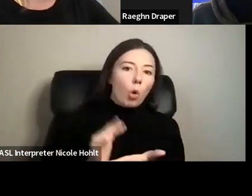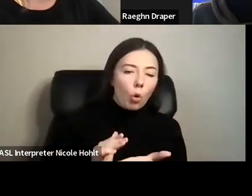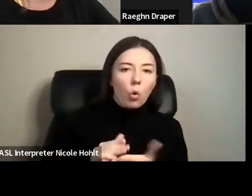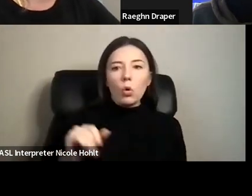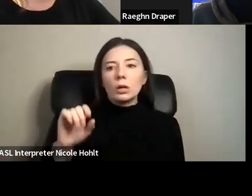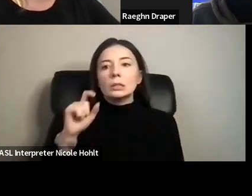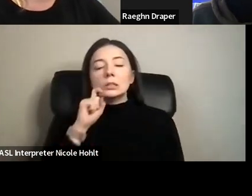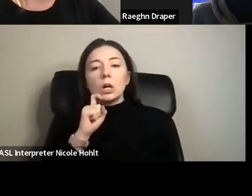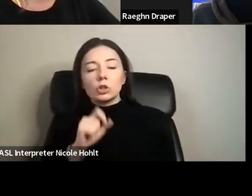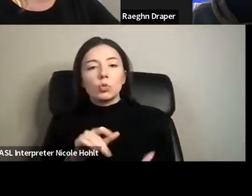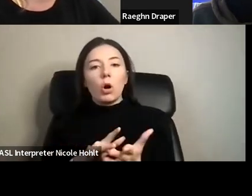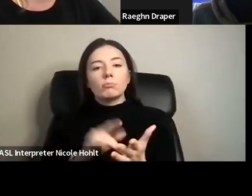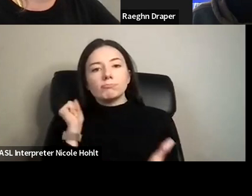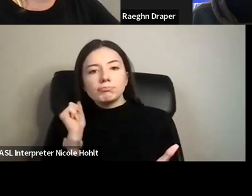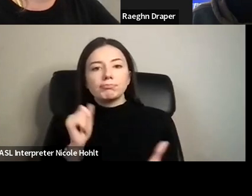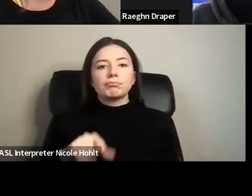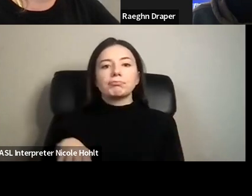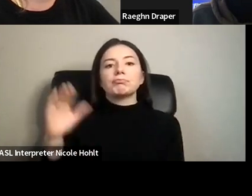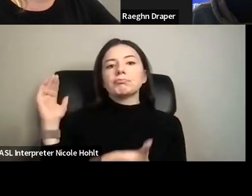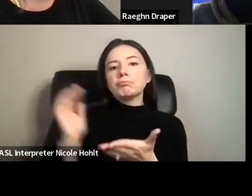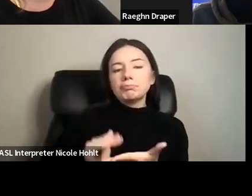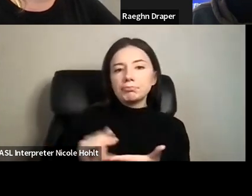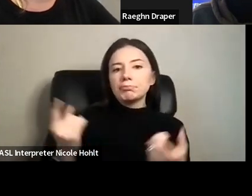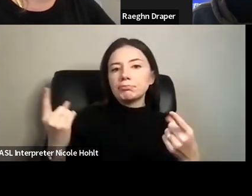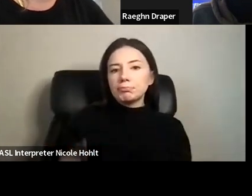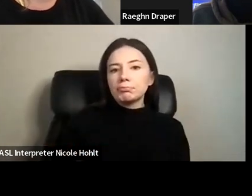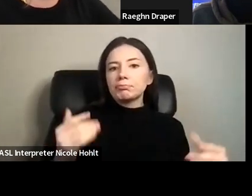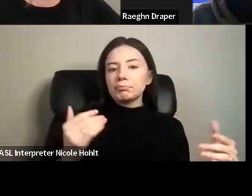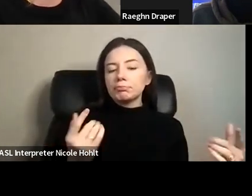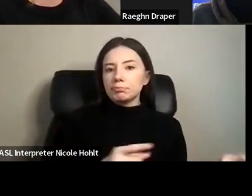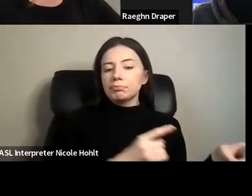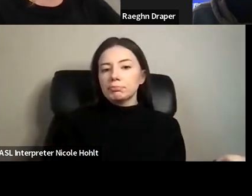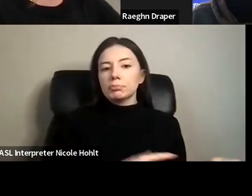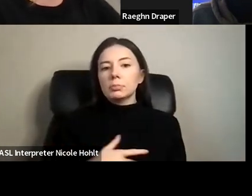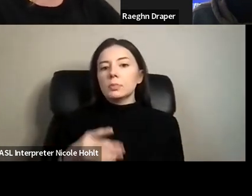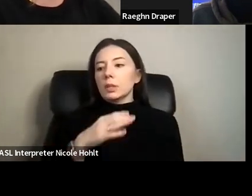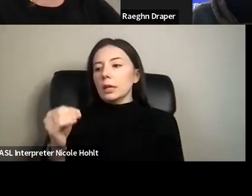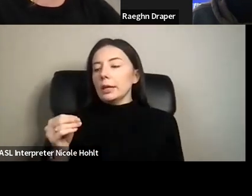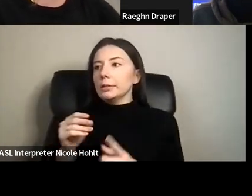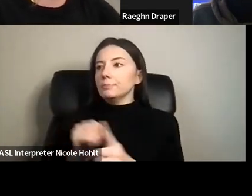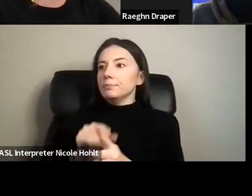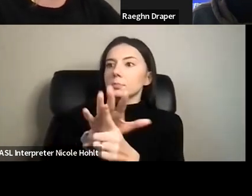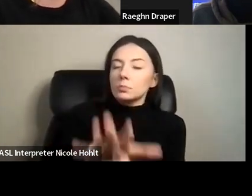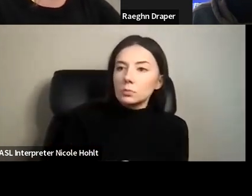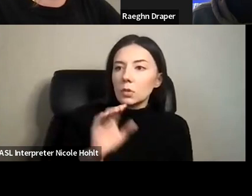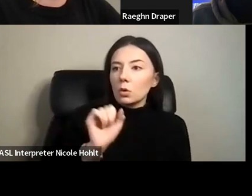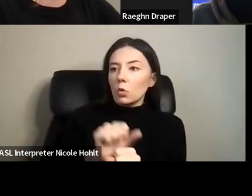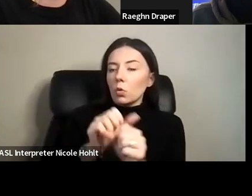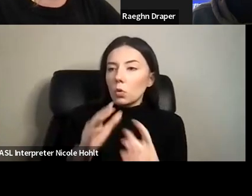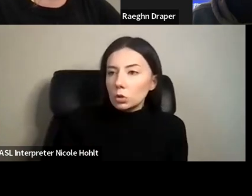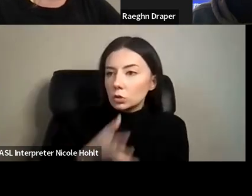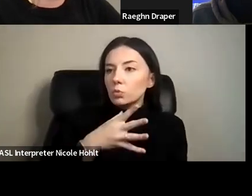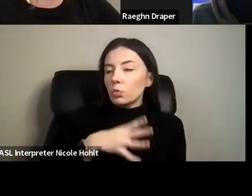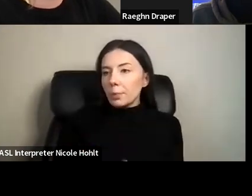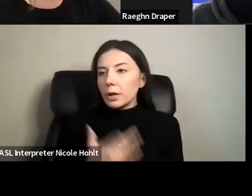be low. The pandemic exposed that about workers, women of color, not having